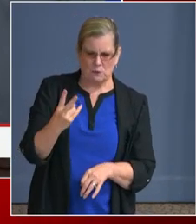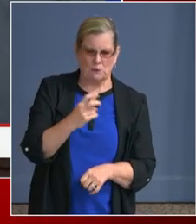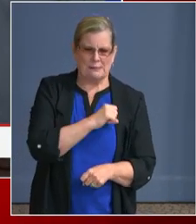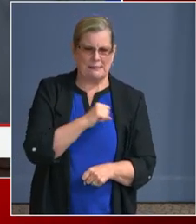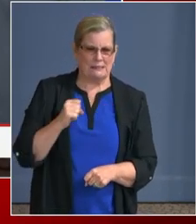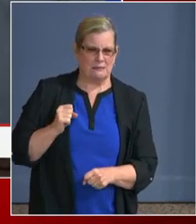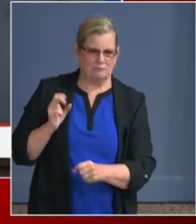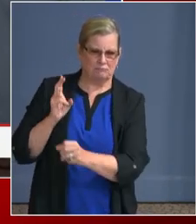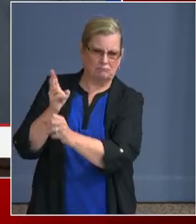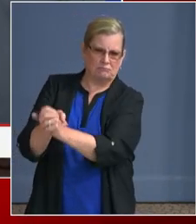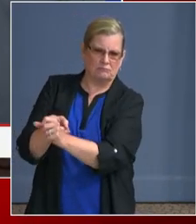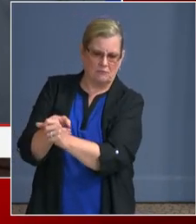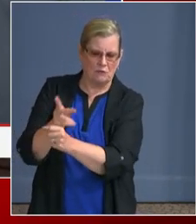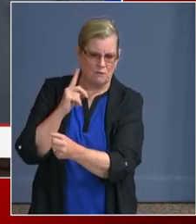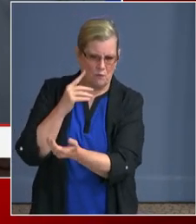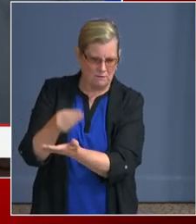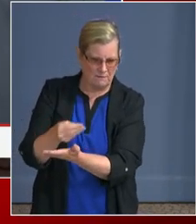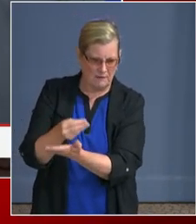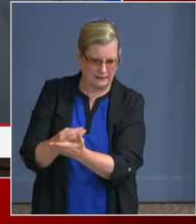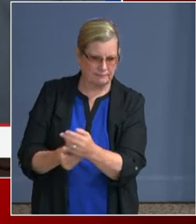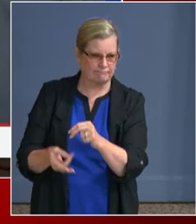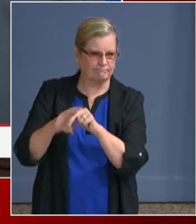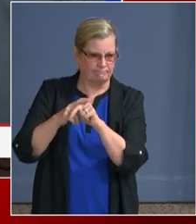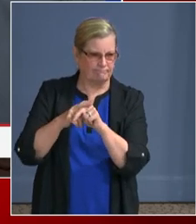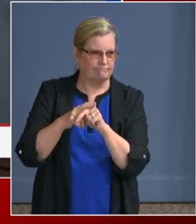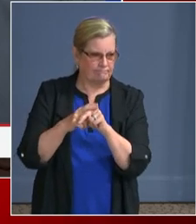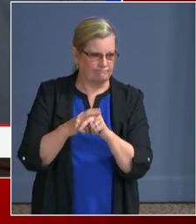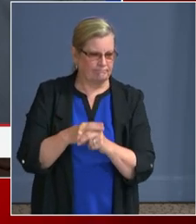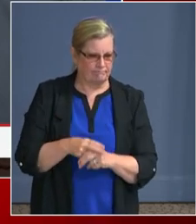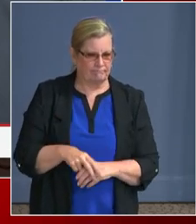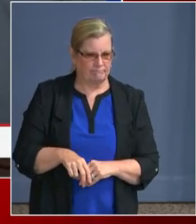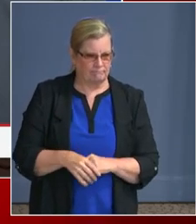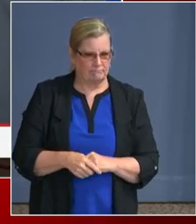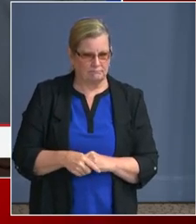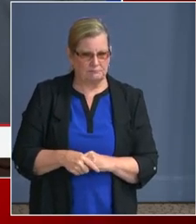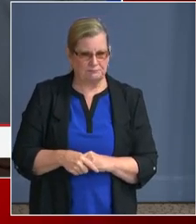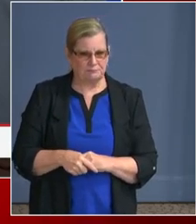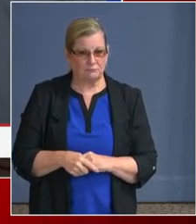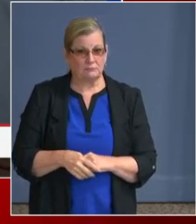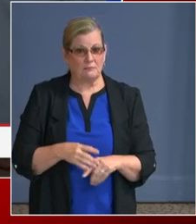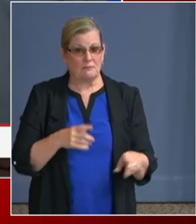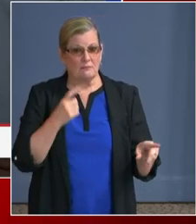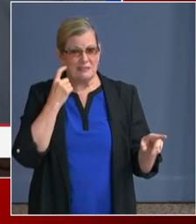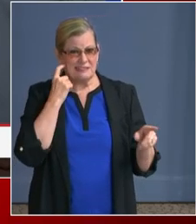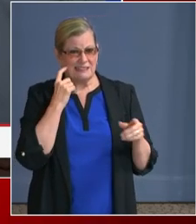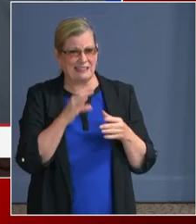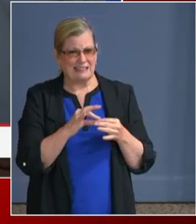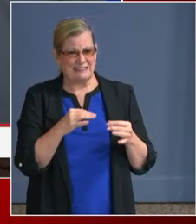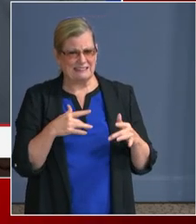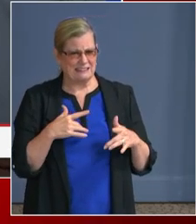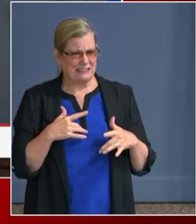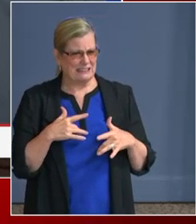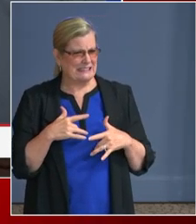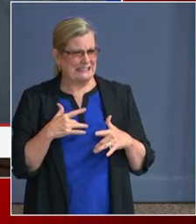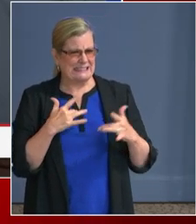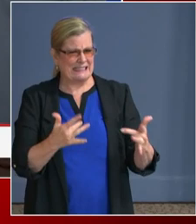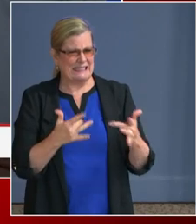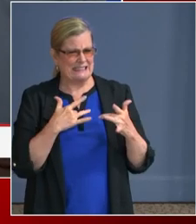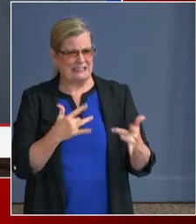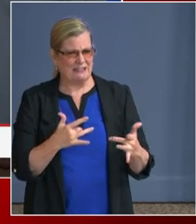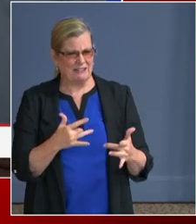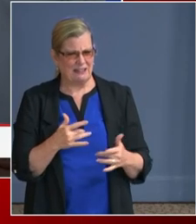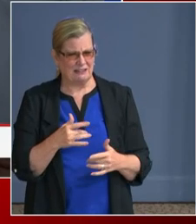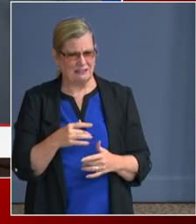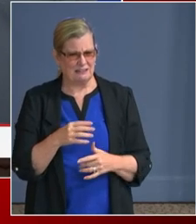level of funding. Yes. Mayor Bowser, can you tell us the status of the waiver applications? We saw this morning